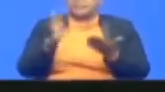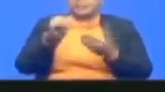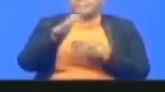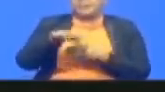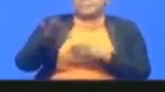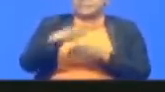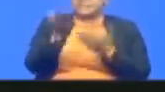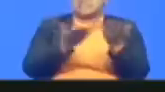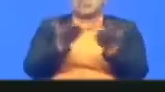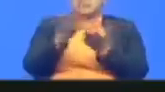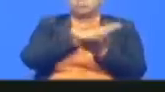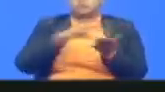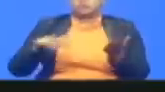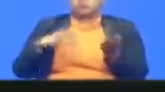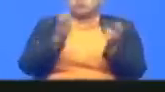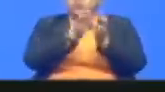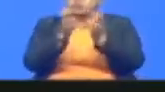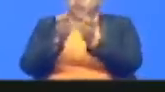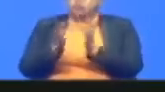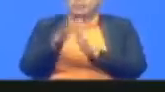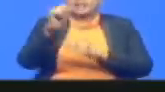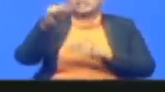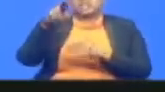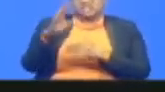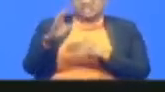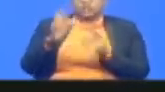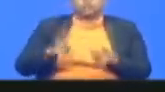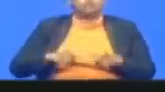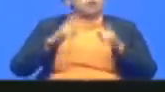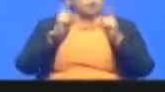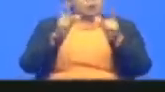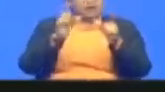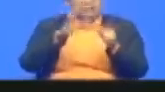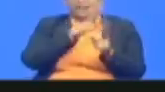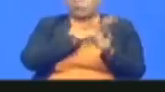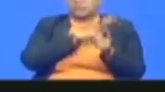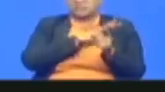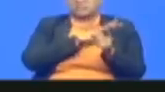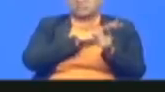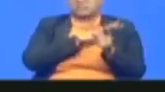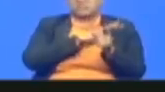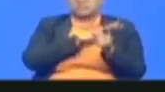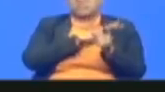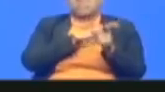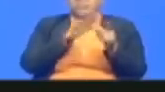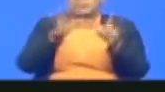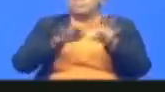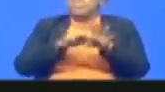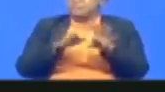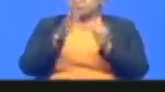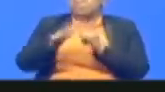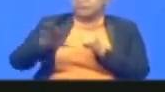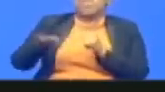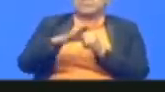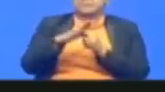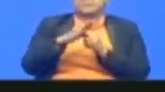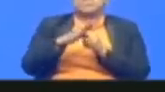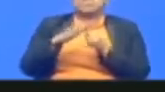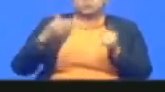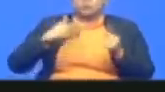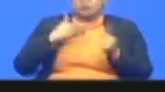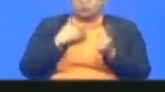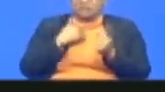Service Commission to consult with the SRC to award the allowances. Members of Parliament now have at least